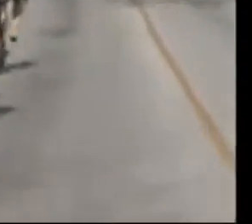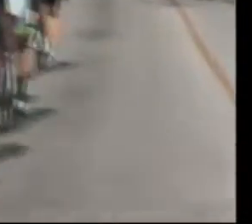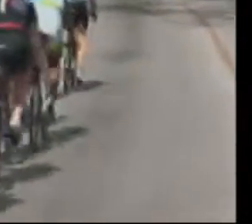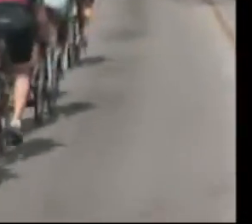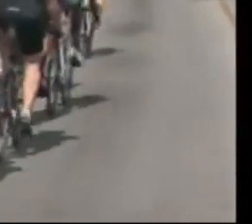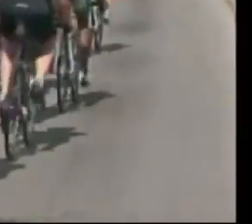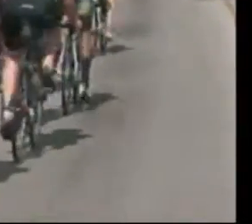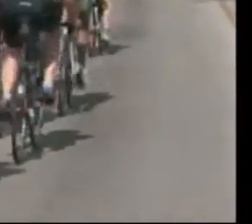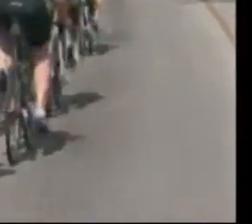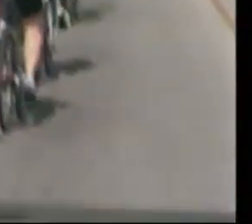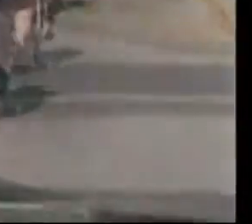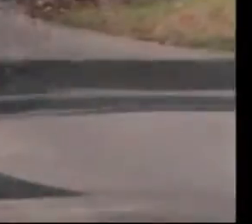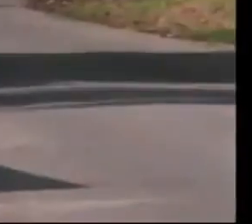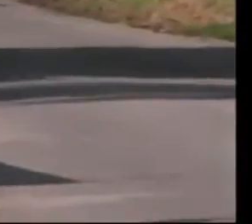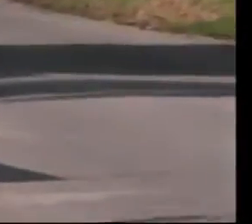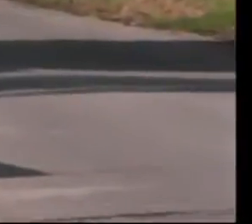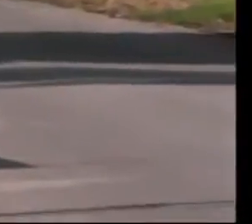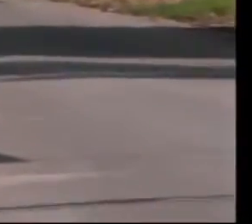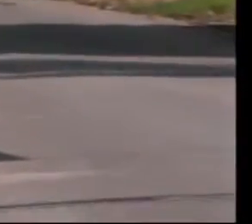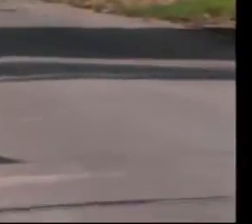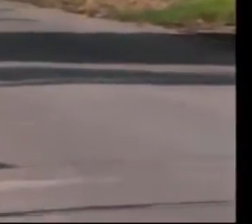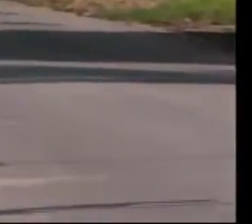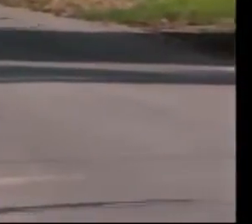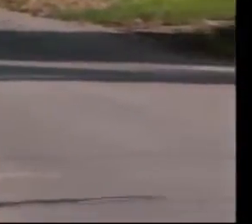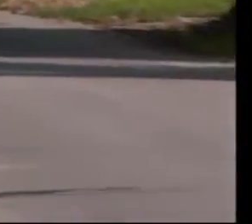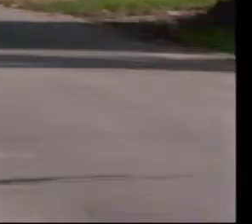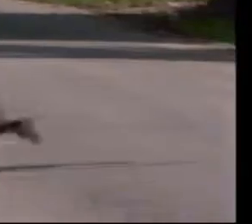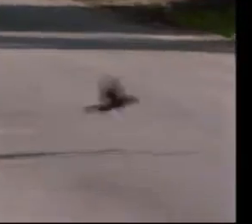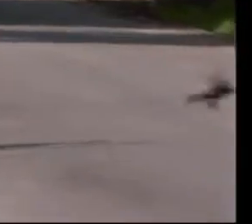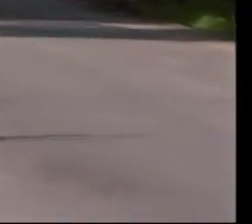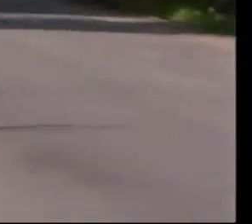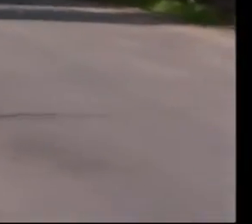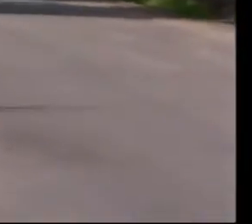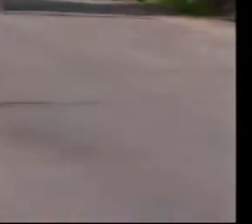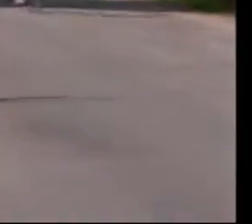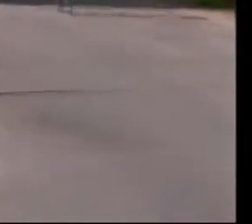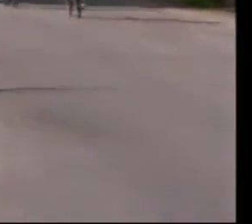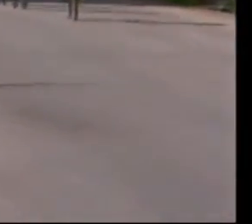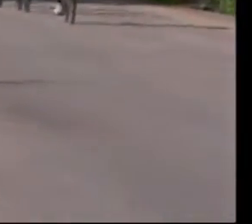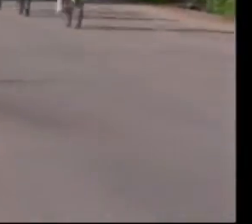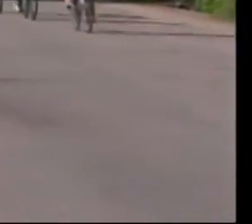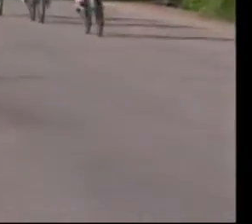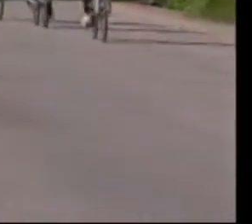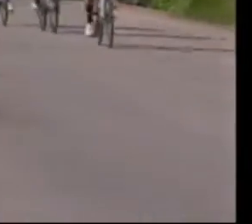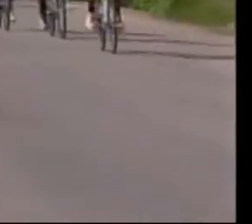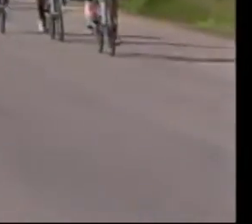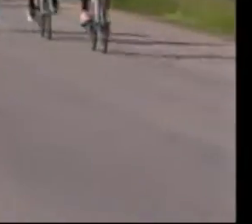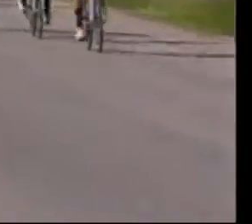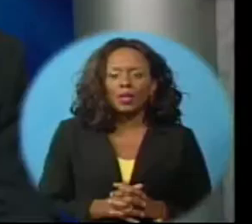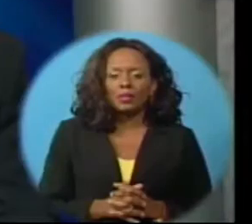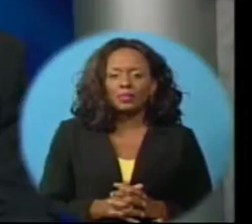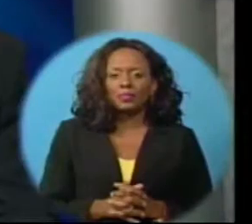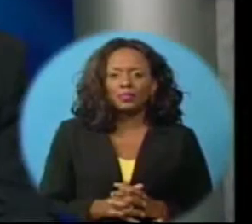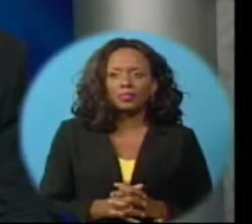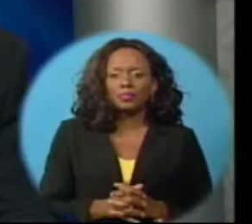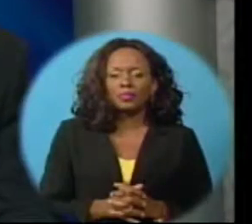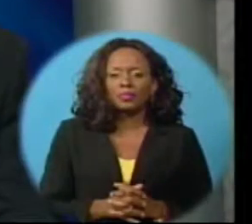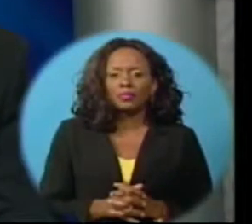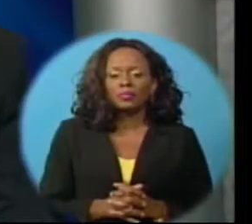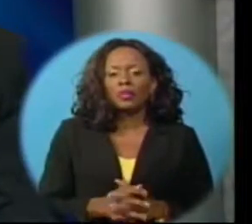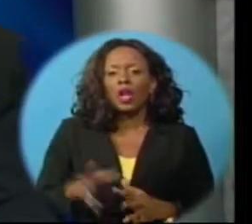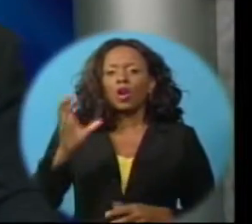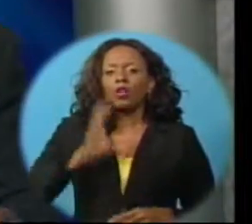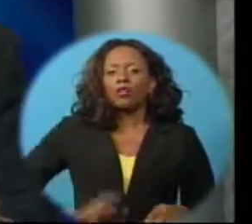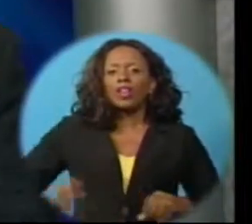Smith won the Tiny Mites race, beating out Dario Griffith of A-Class Battery Golden Wielders.